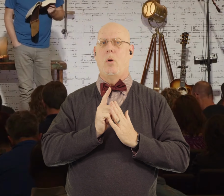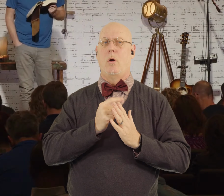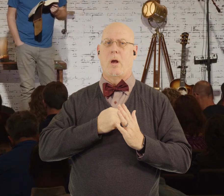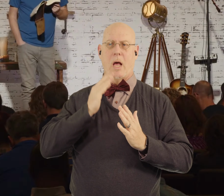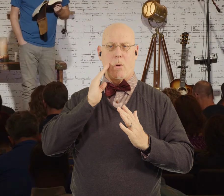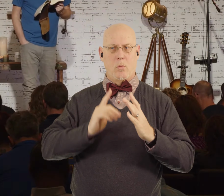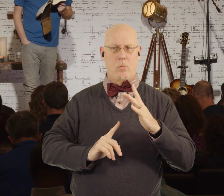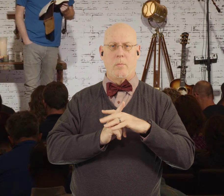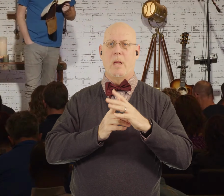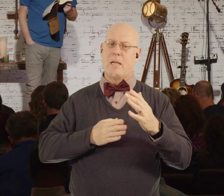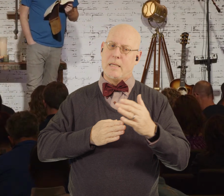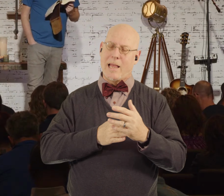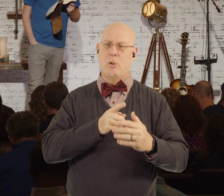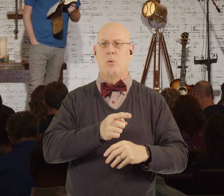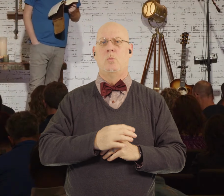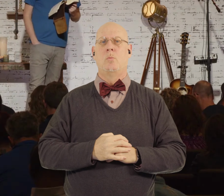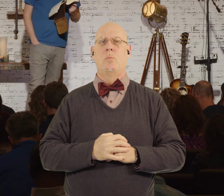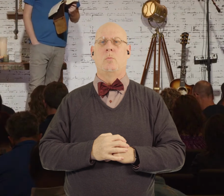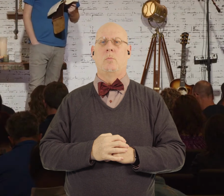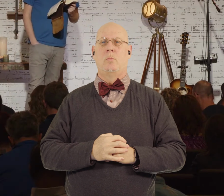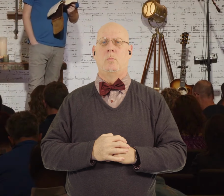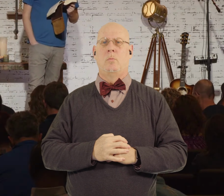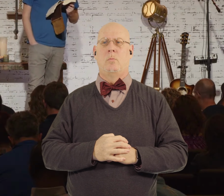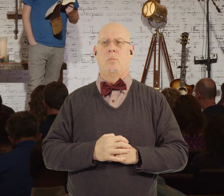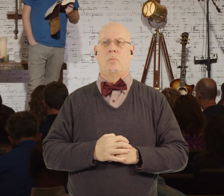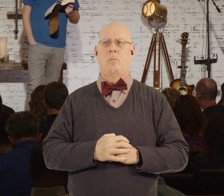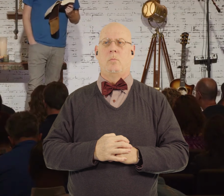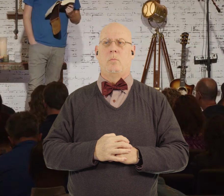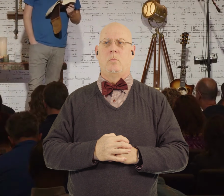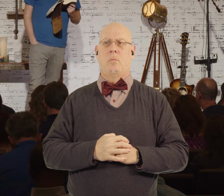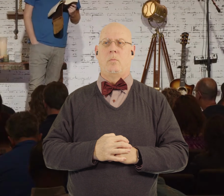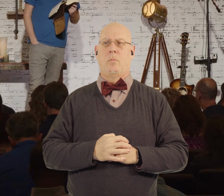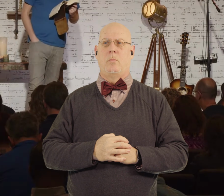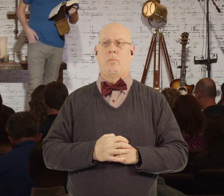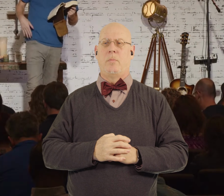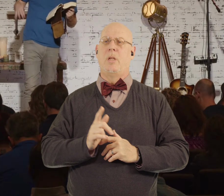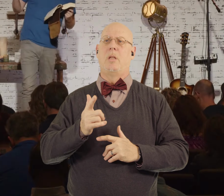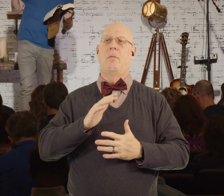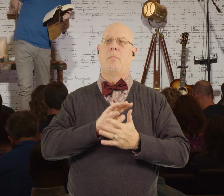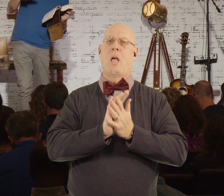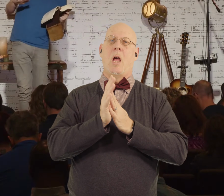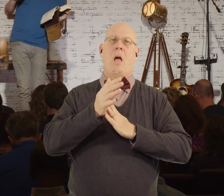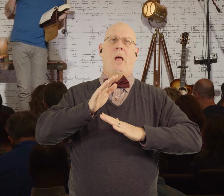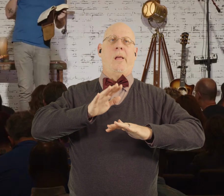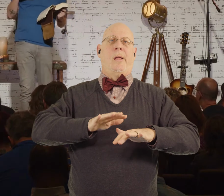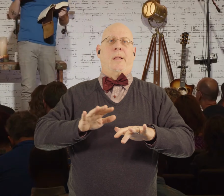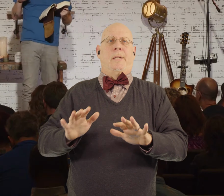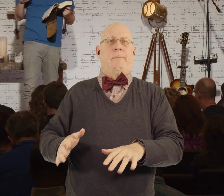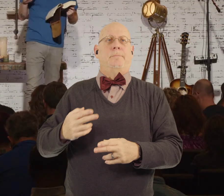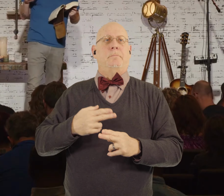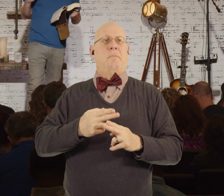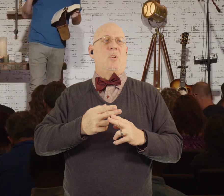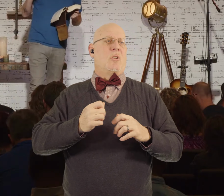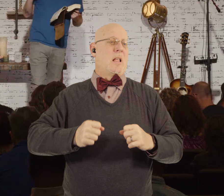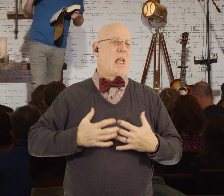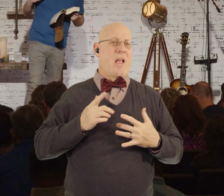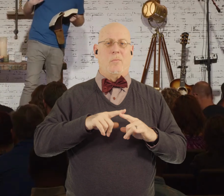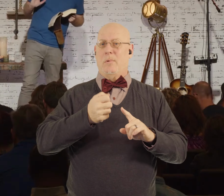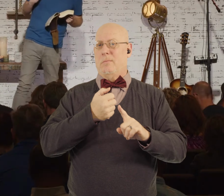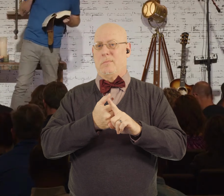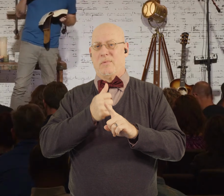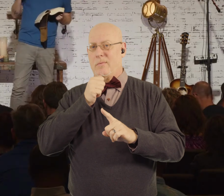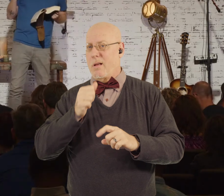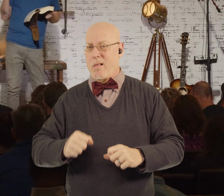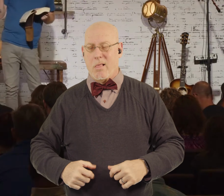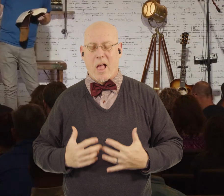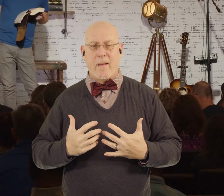what hour I will come against you. So you've been lulled into this complacency. You have a reputation